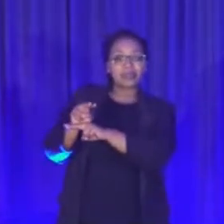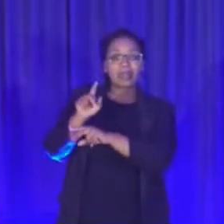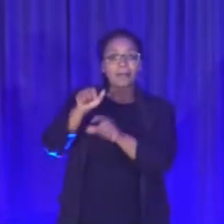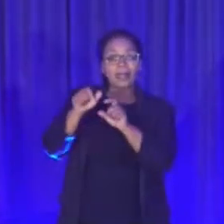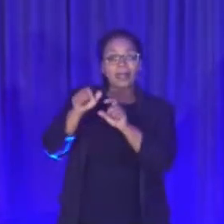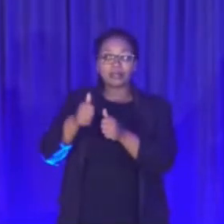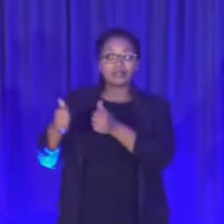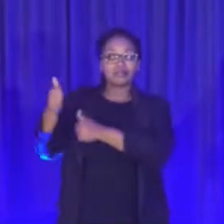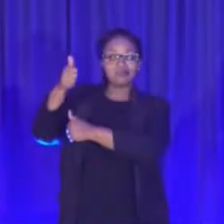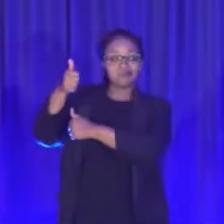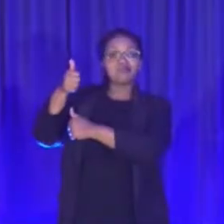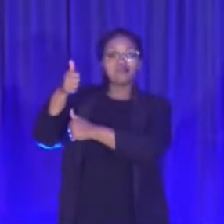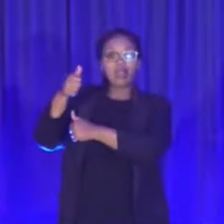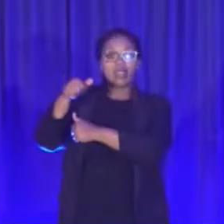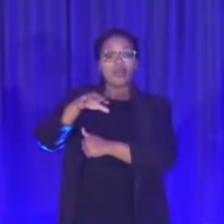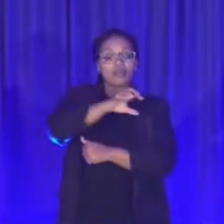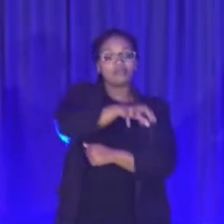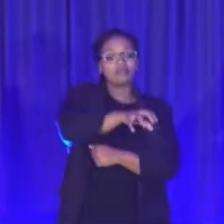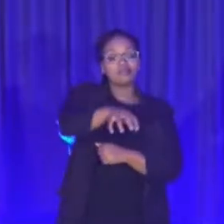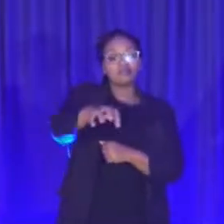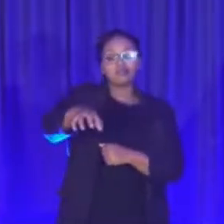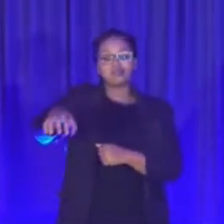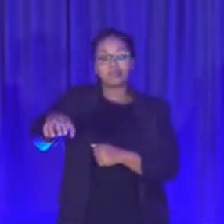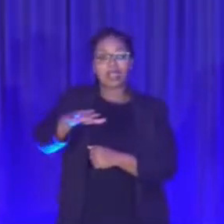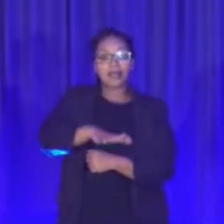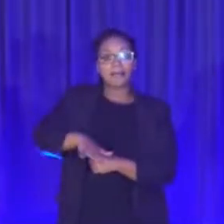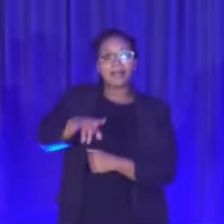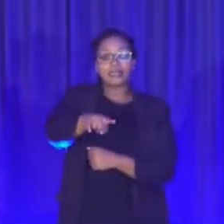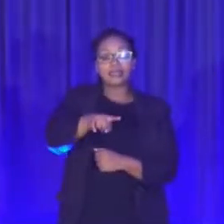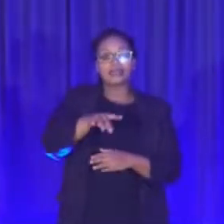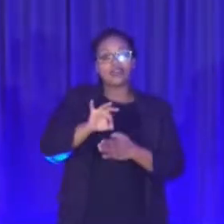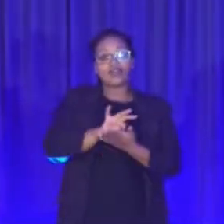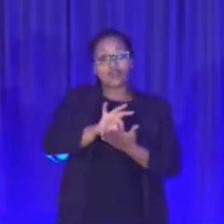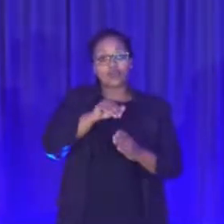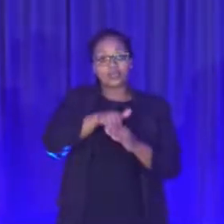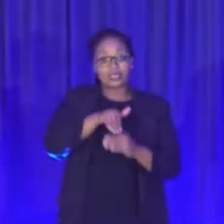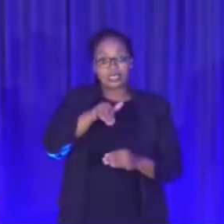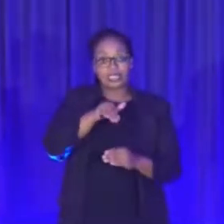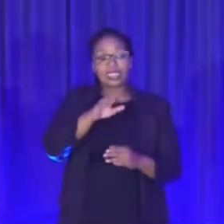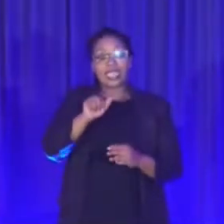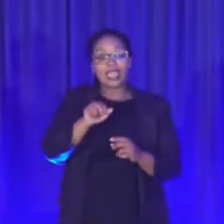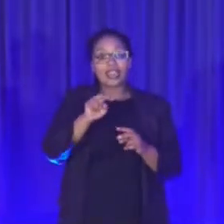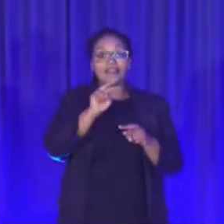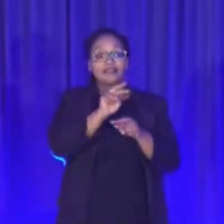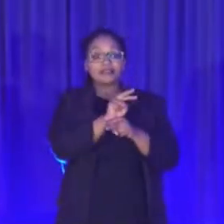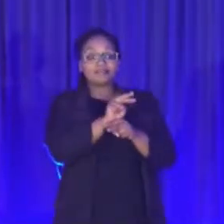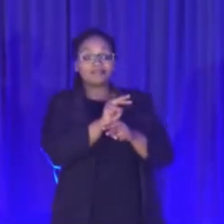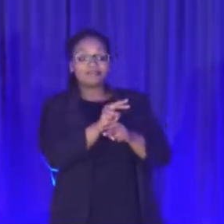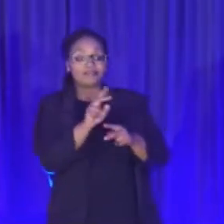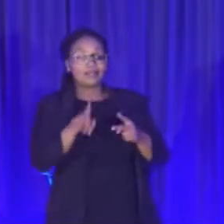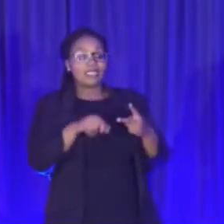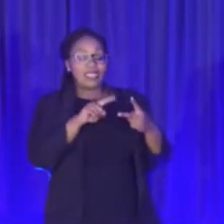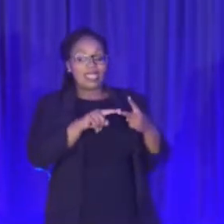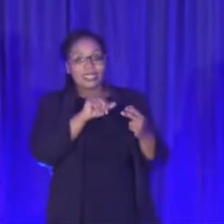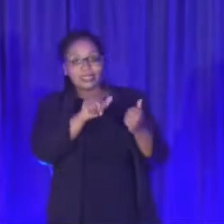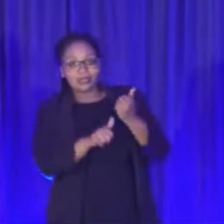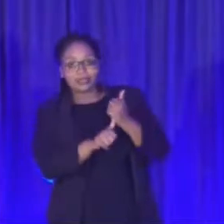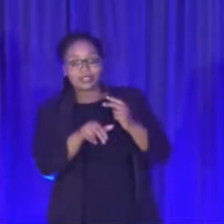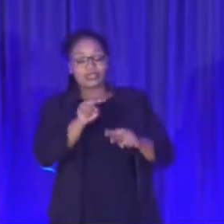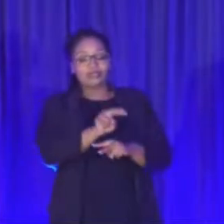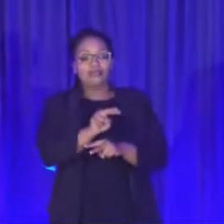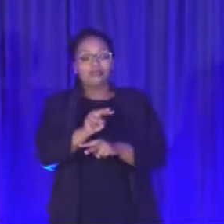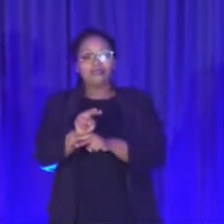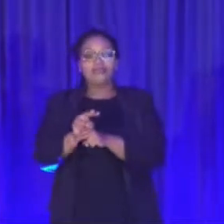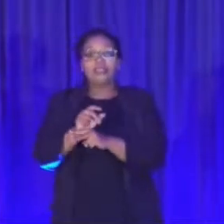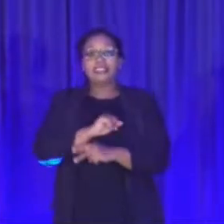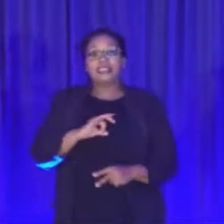roles in the voting station, such as presiding and deputy presiding officers.